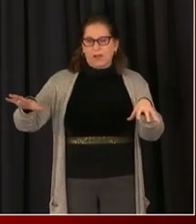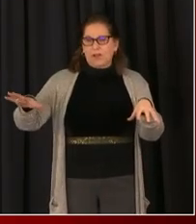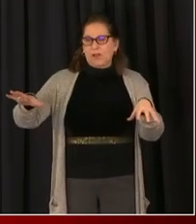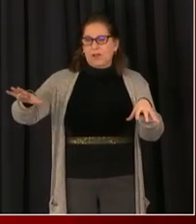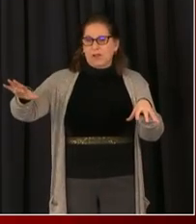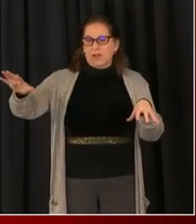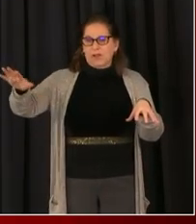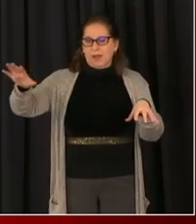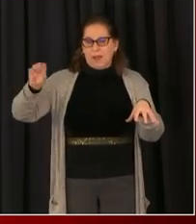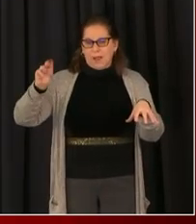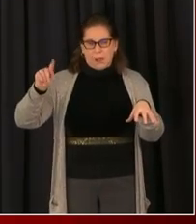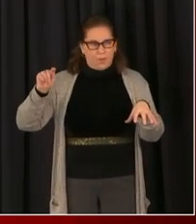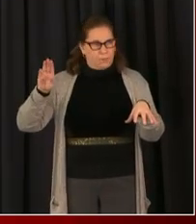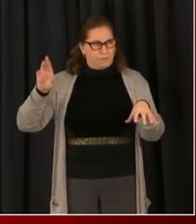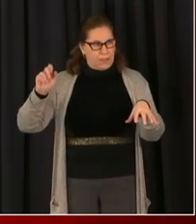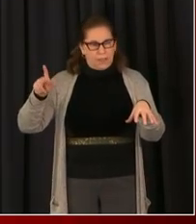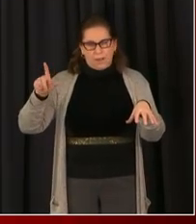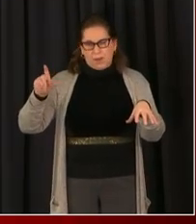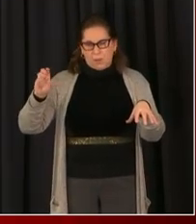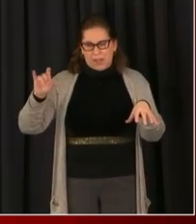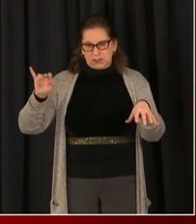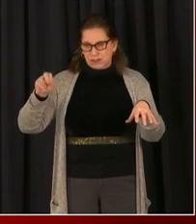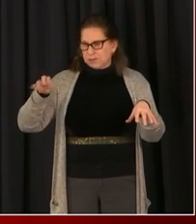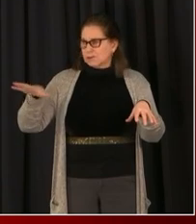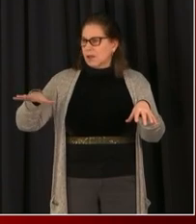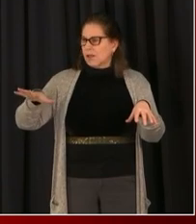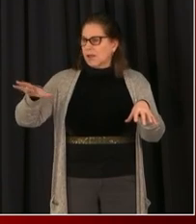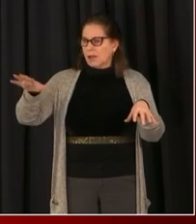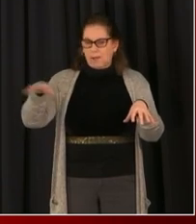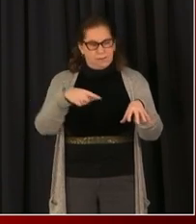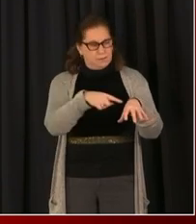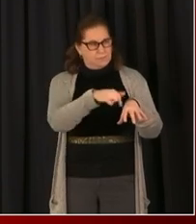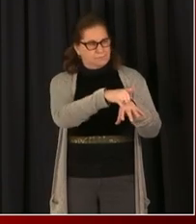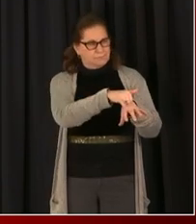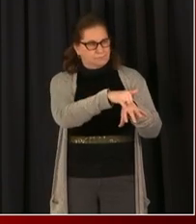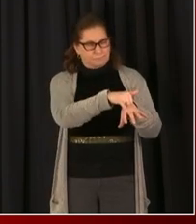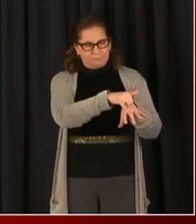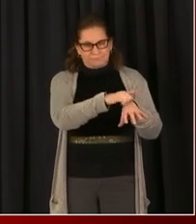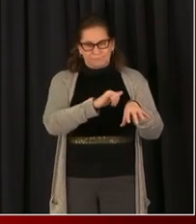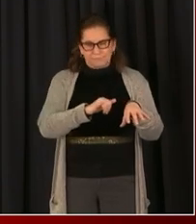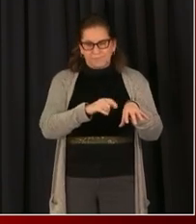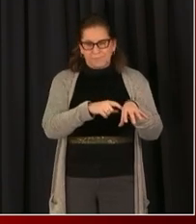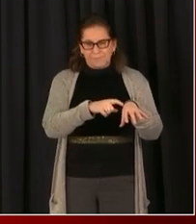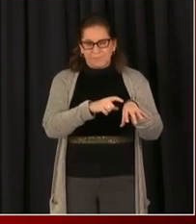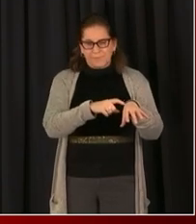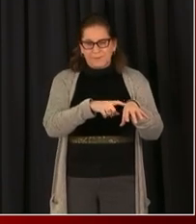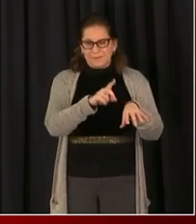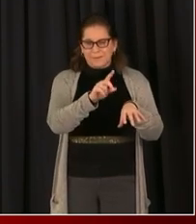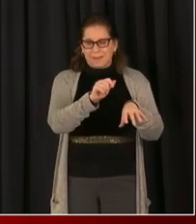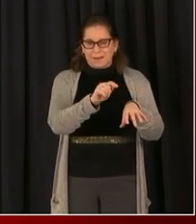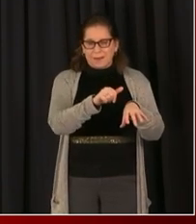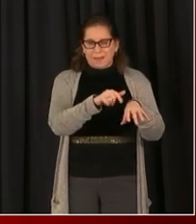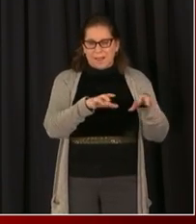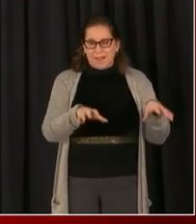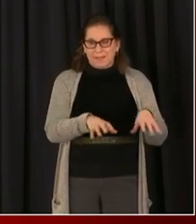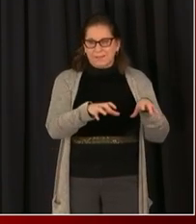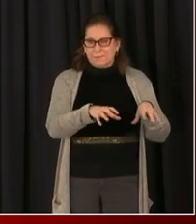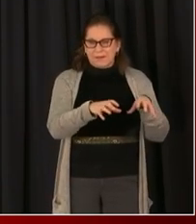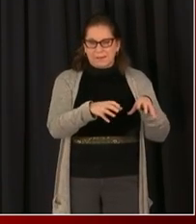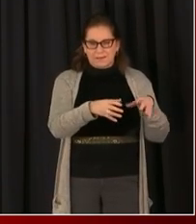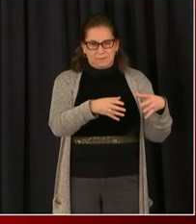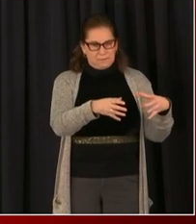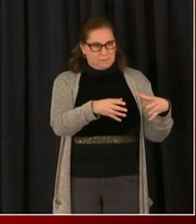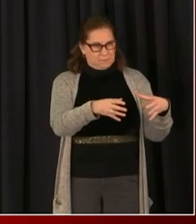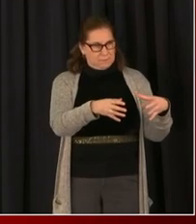the exposure data is activities-based. So Okay. that's where the difference that, as you view it, is coming